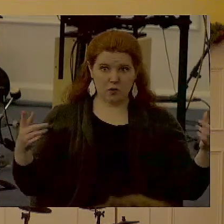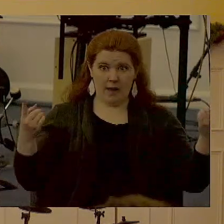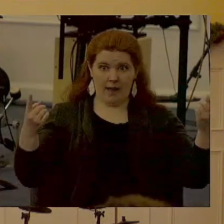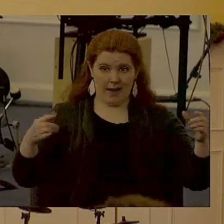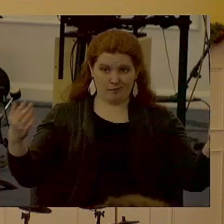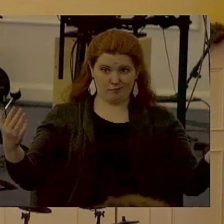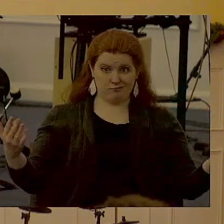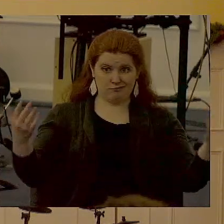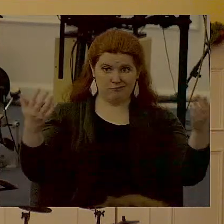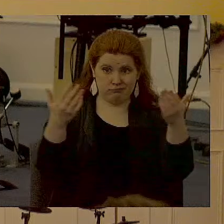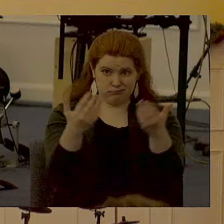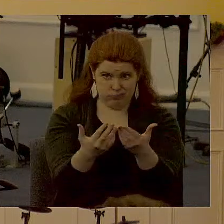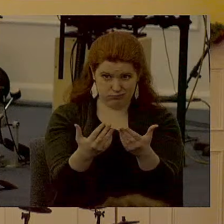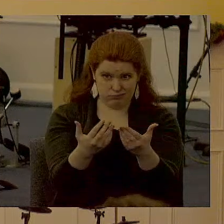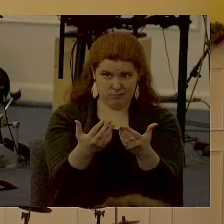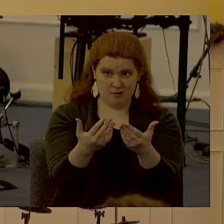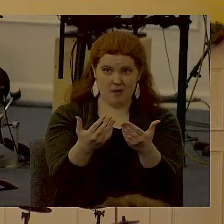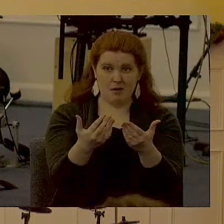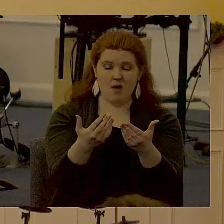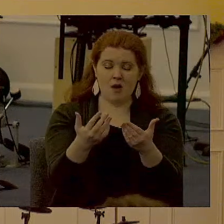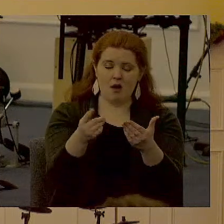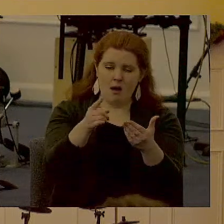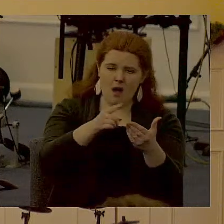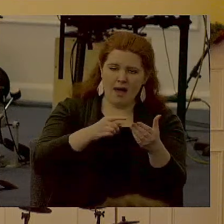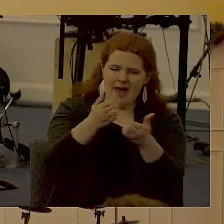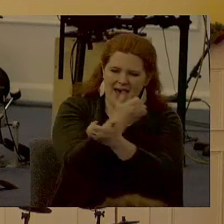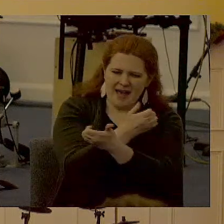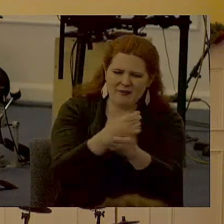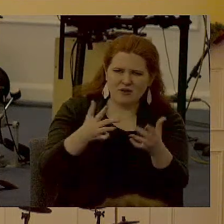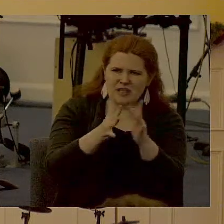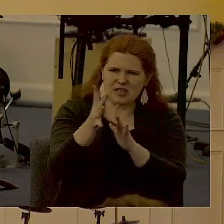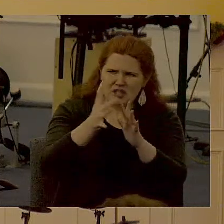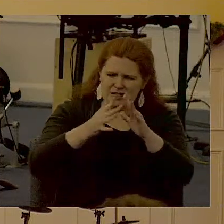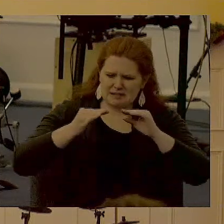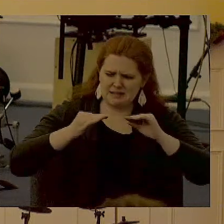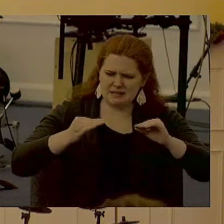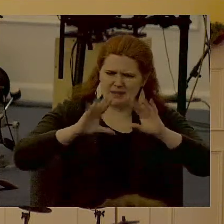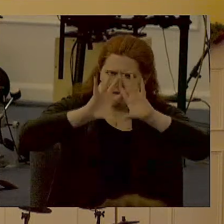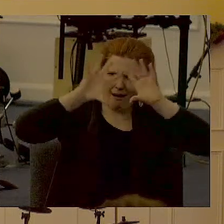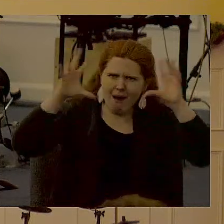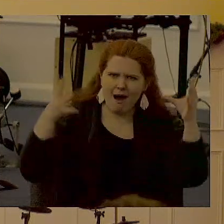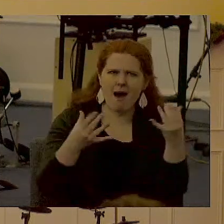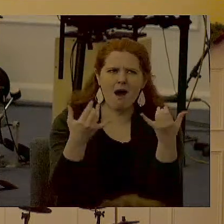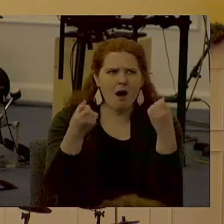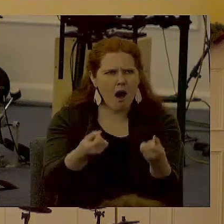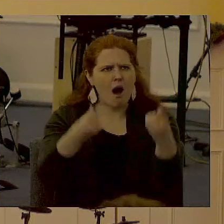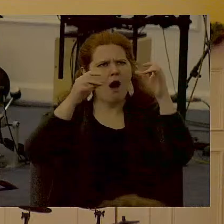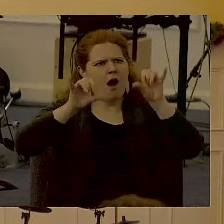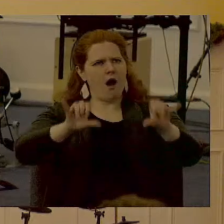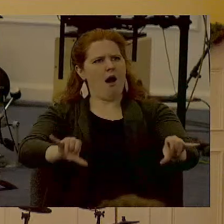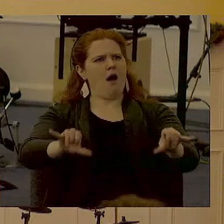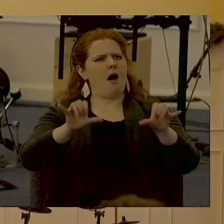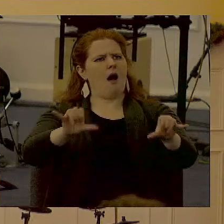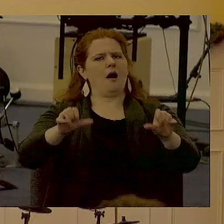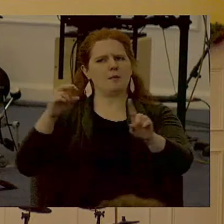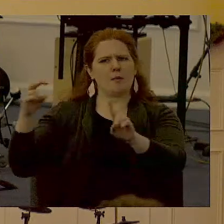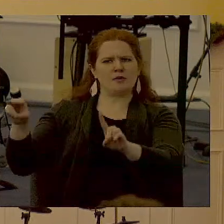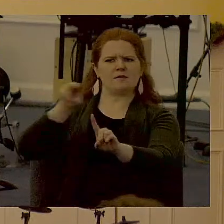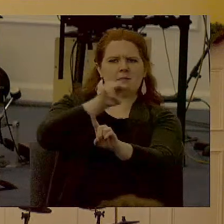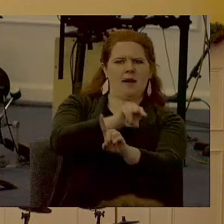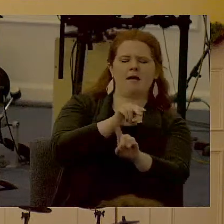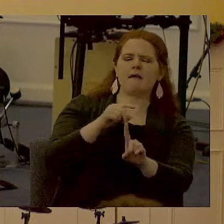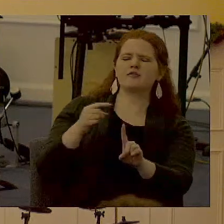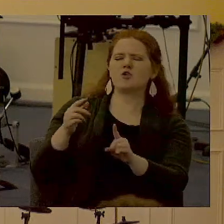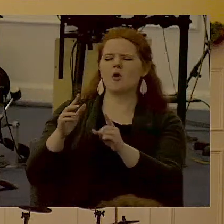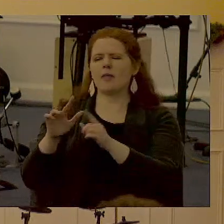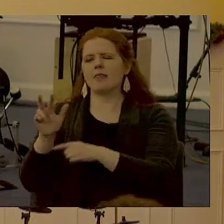greater understanding of everything that he's trying to teach us. That by seeing the fact that he invites the Magi and